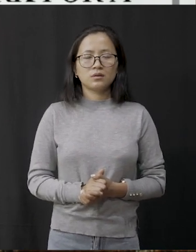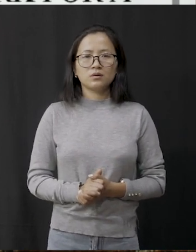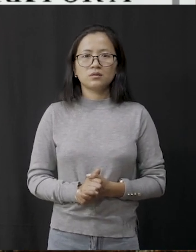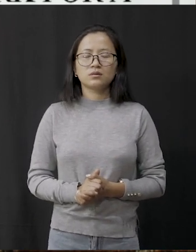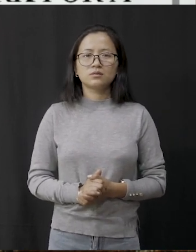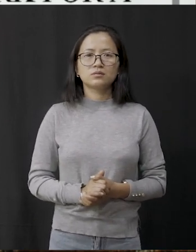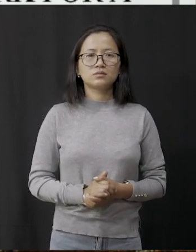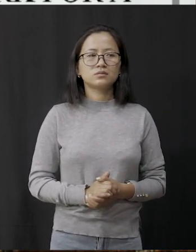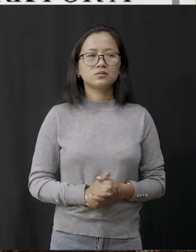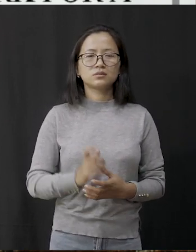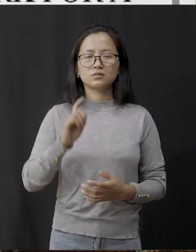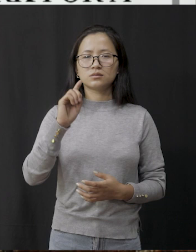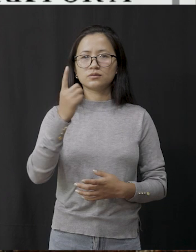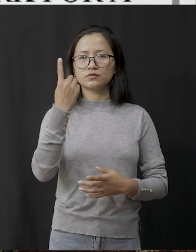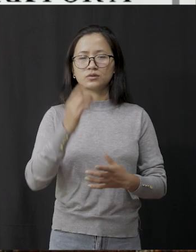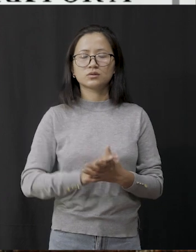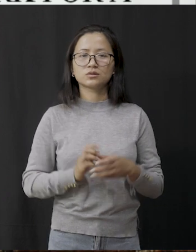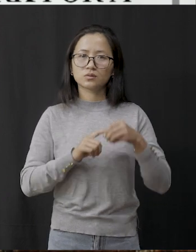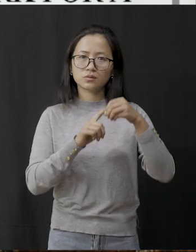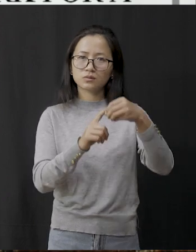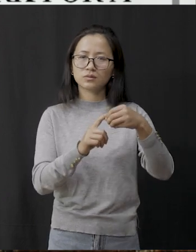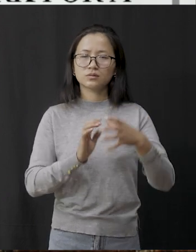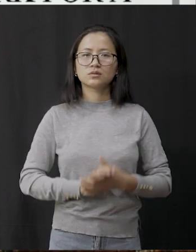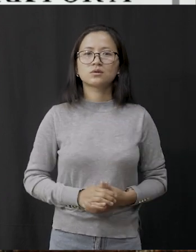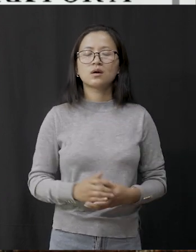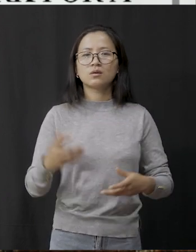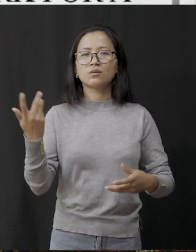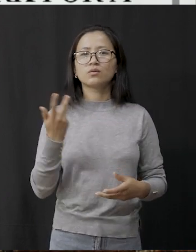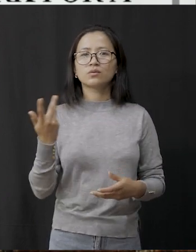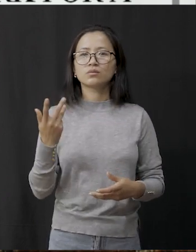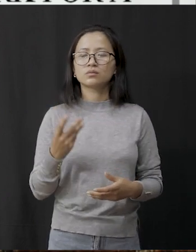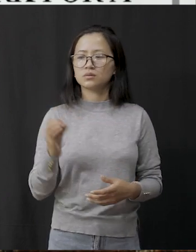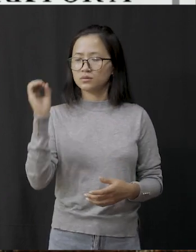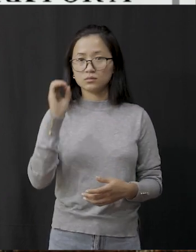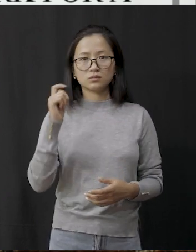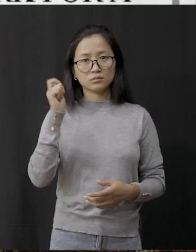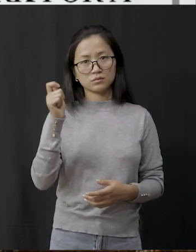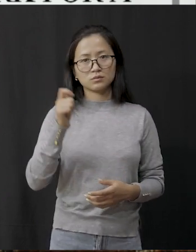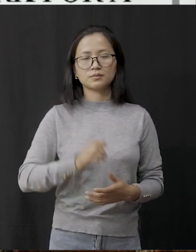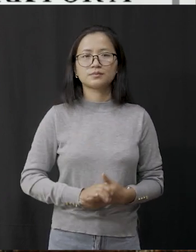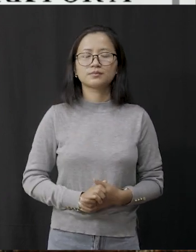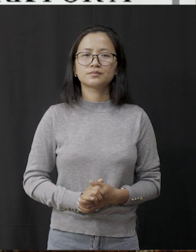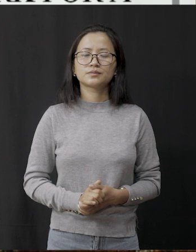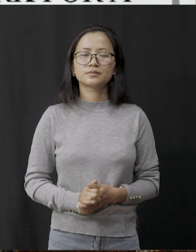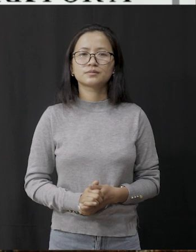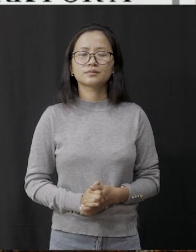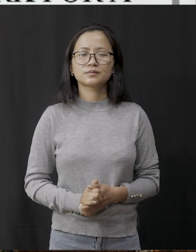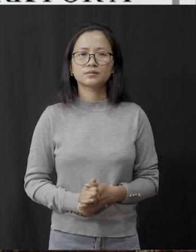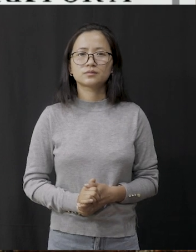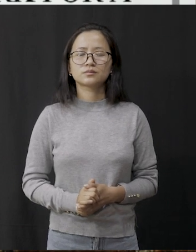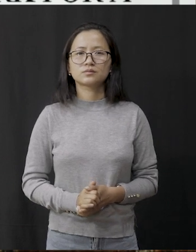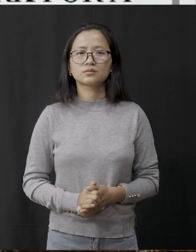Okay. So students, the first question, what is occupation? Now this is very interesting,